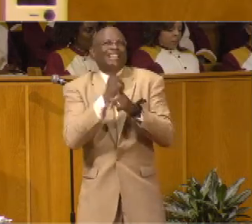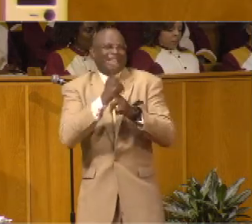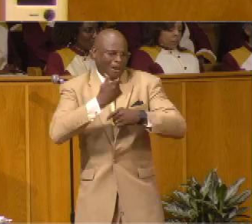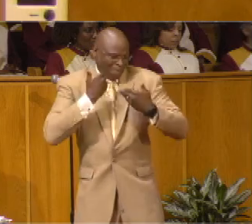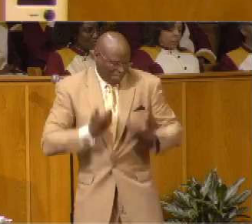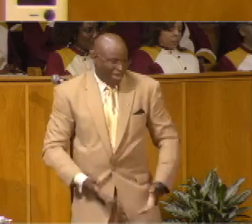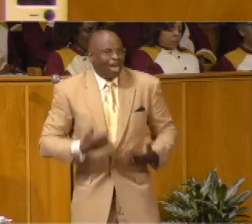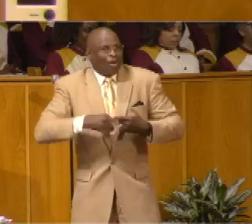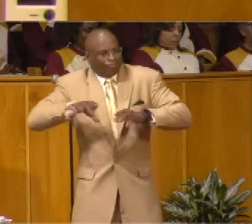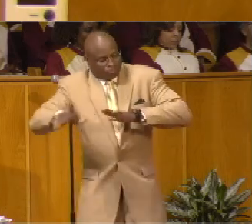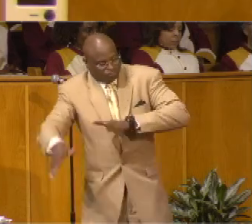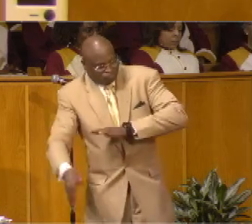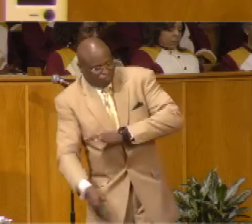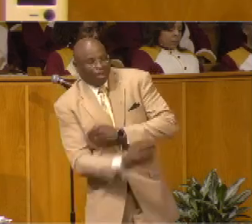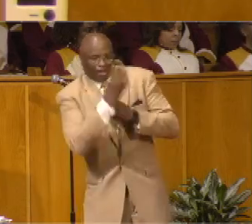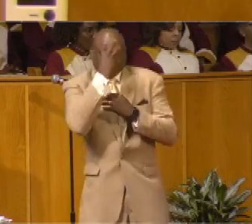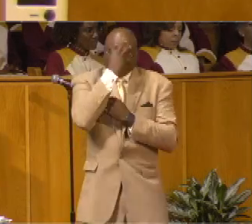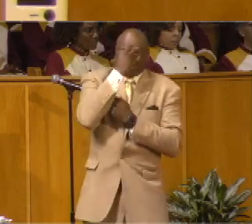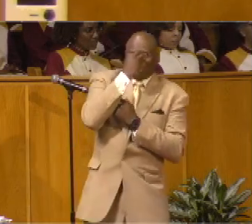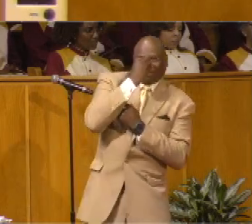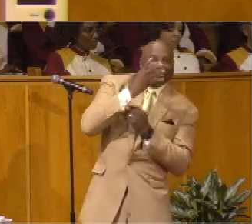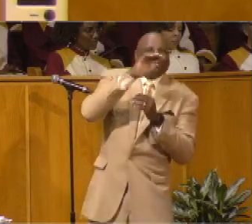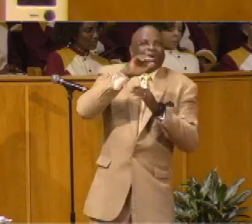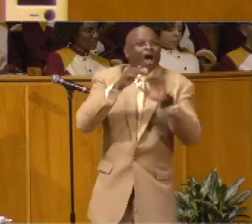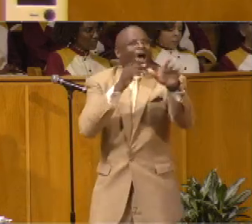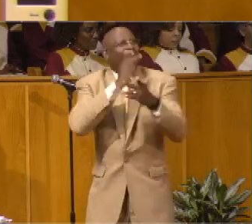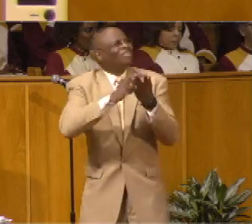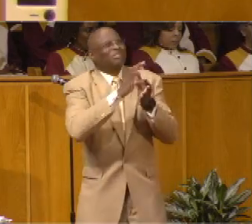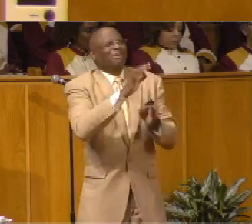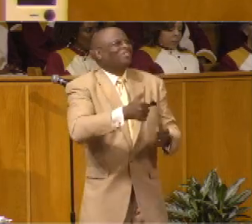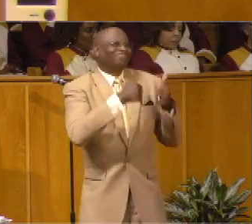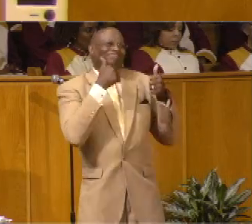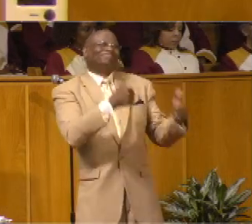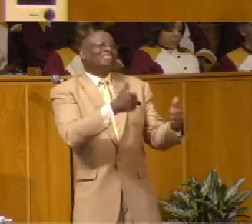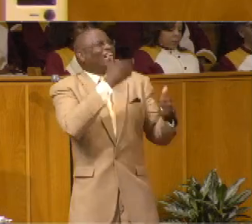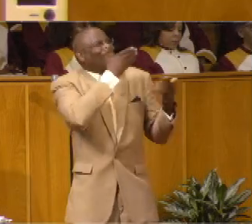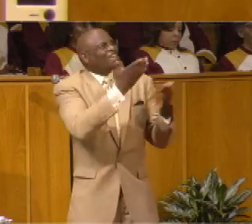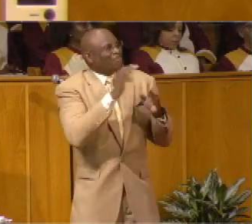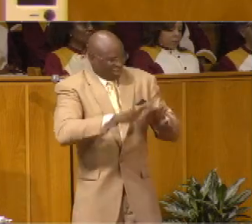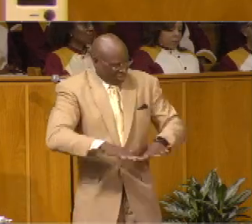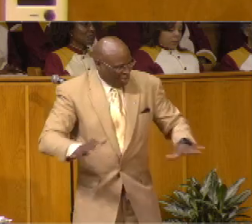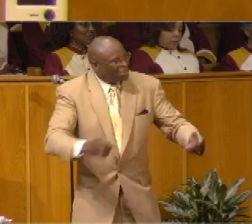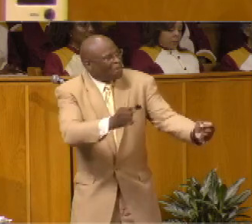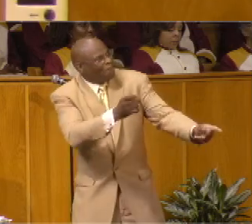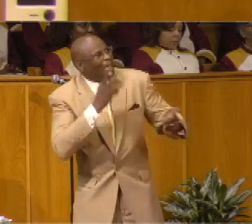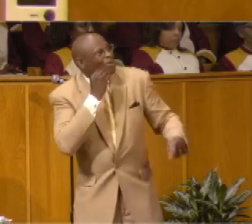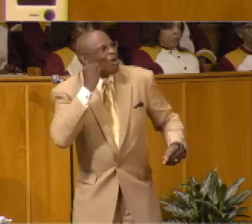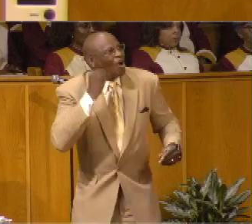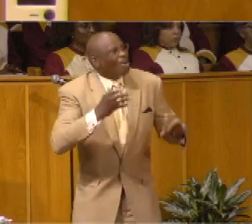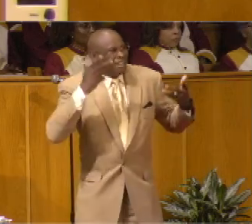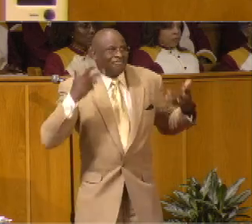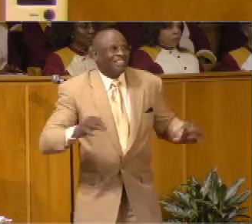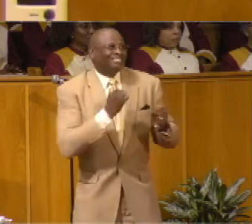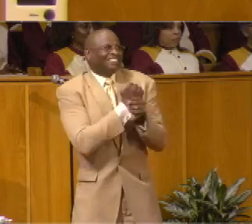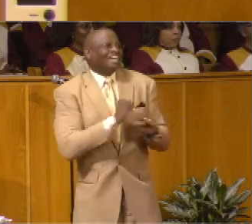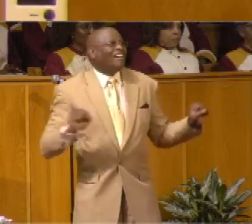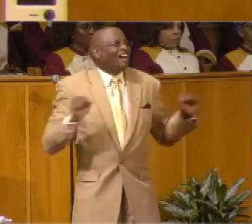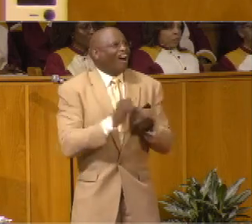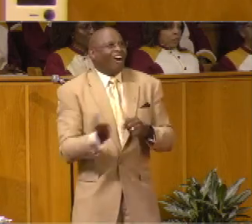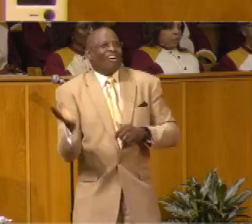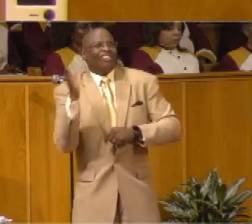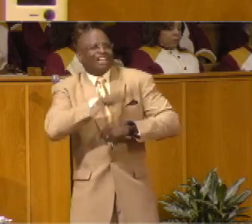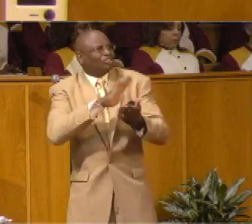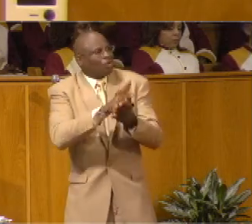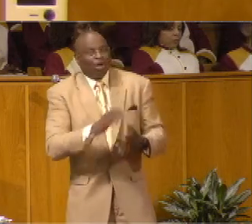me while I slept and slumbered over another night. Holy Spirit, thank you for bringing my children back home to me safely after a day of